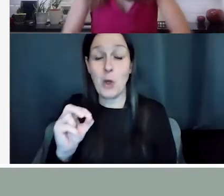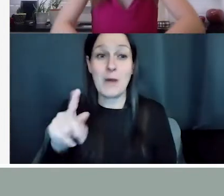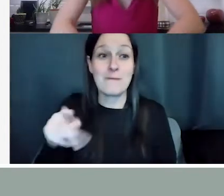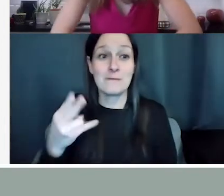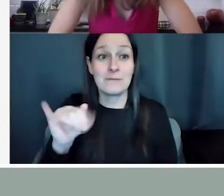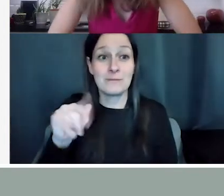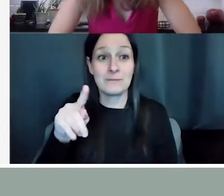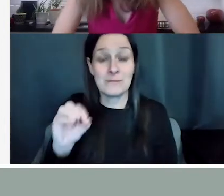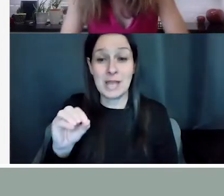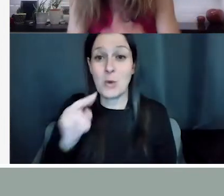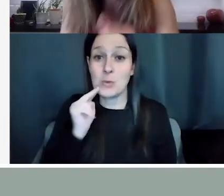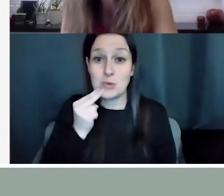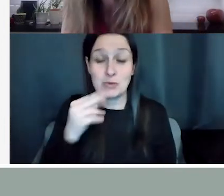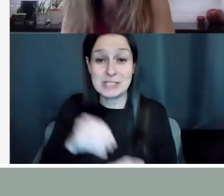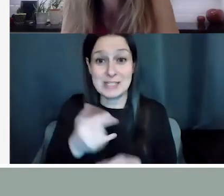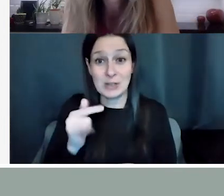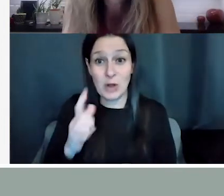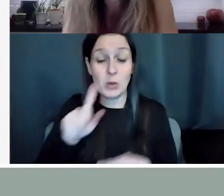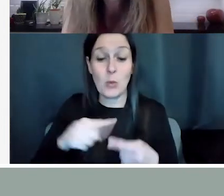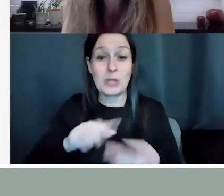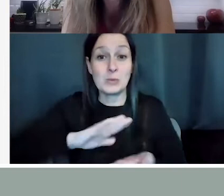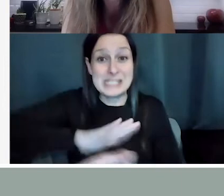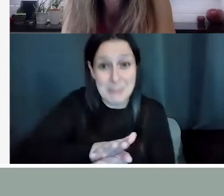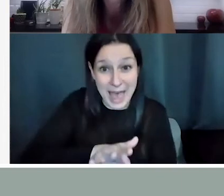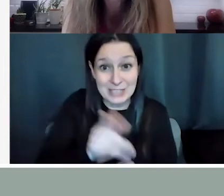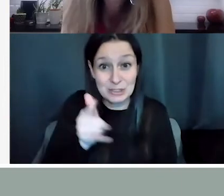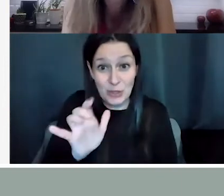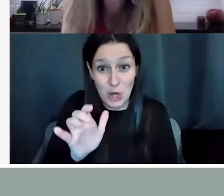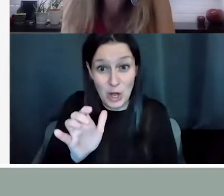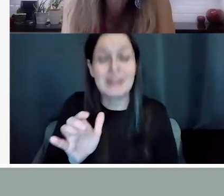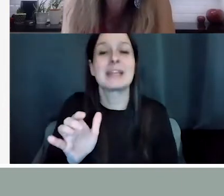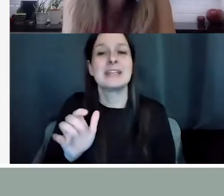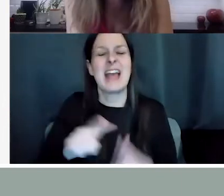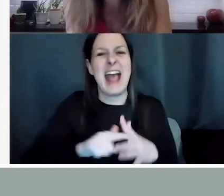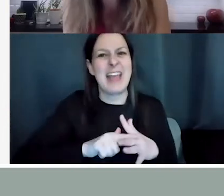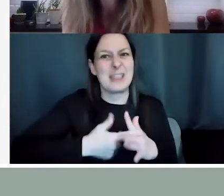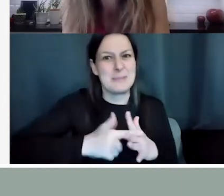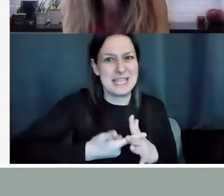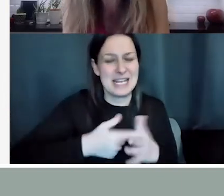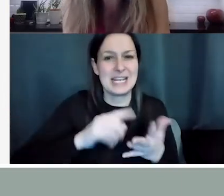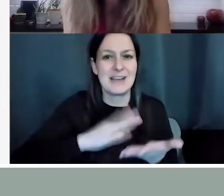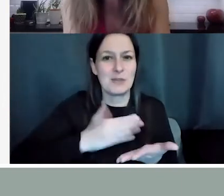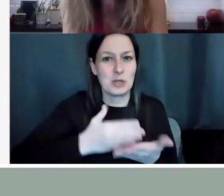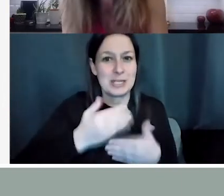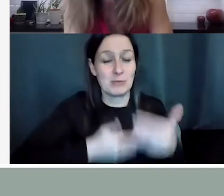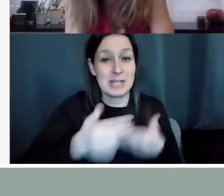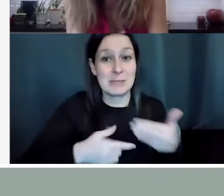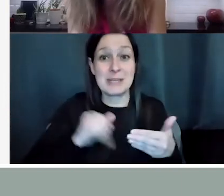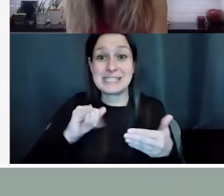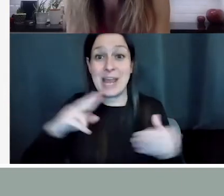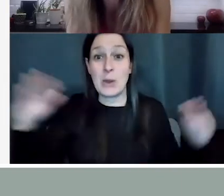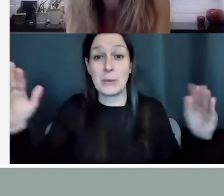you take your knife and you push down, do that at the beginning of your cooking process, because when the air hits